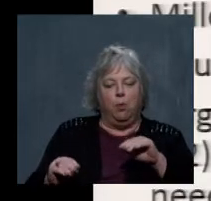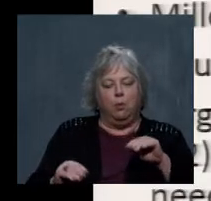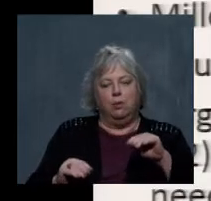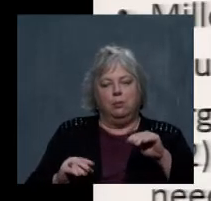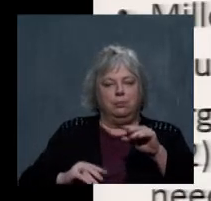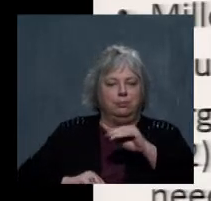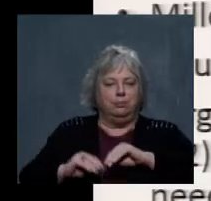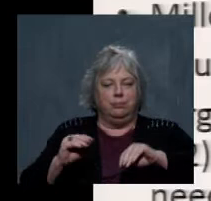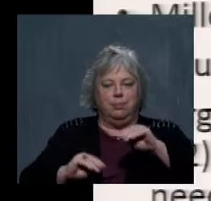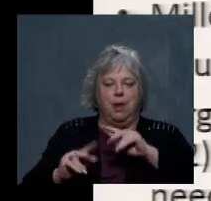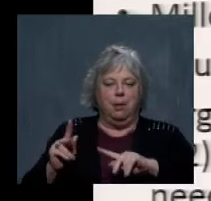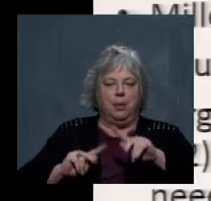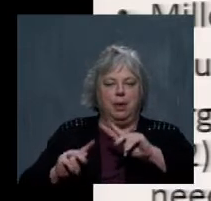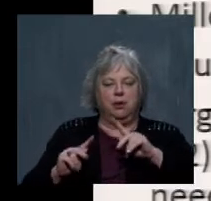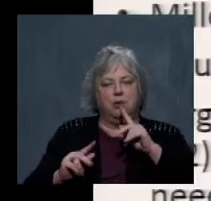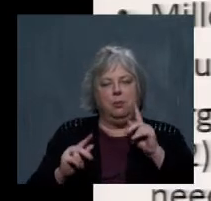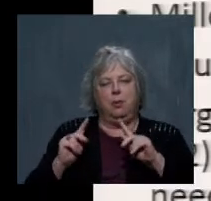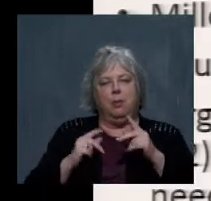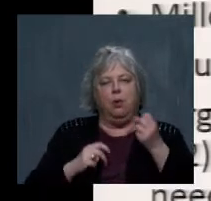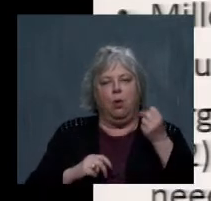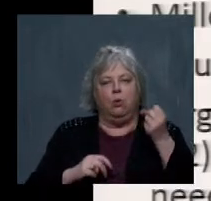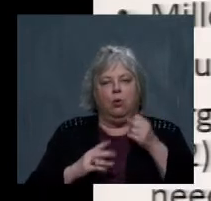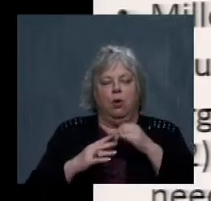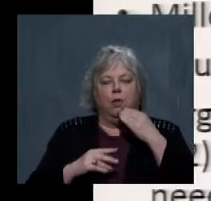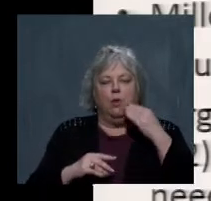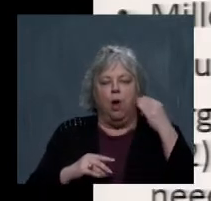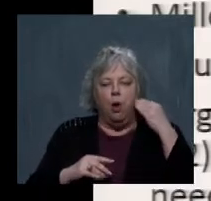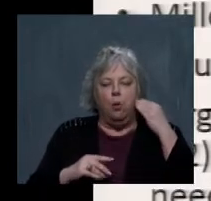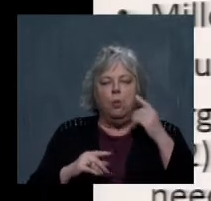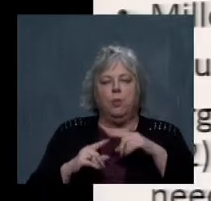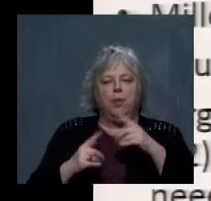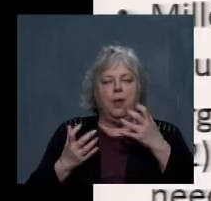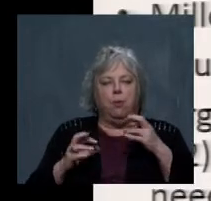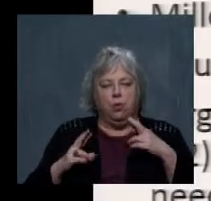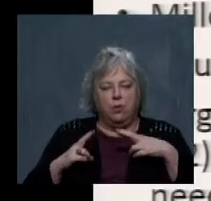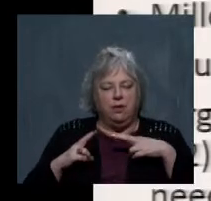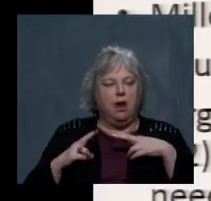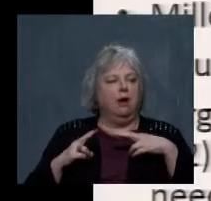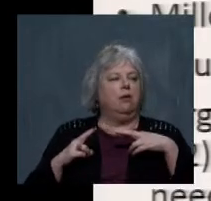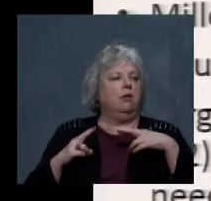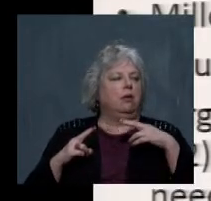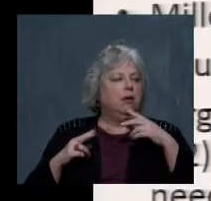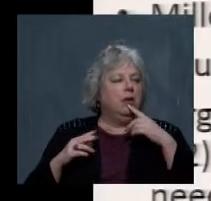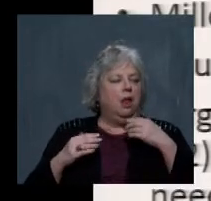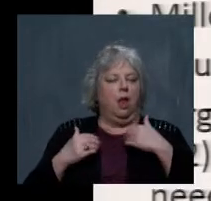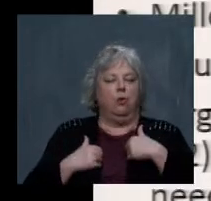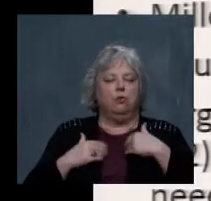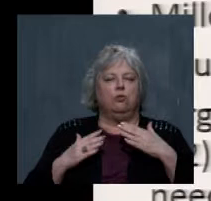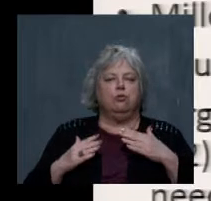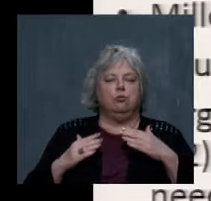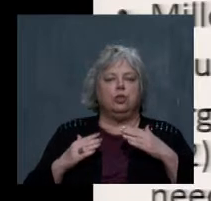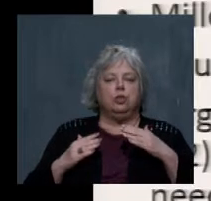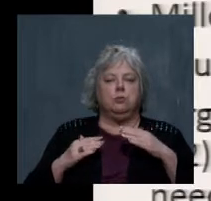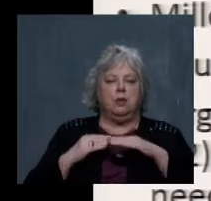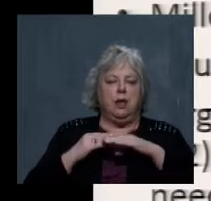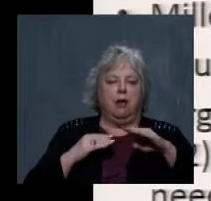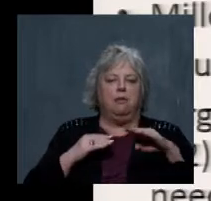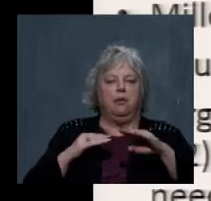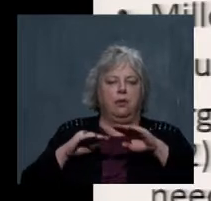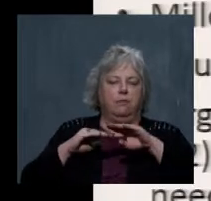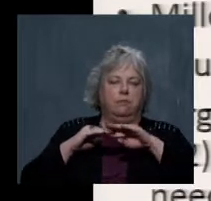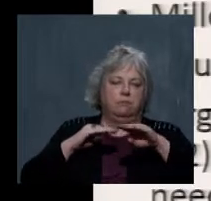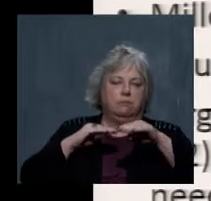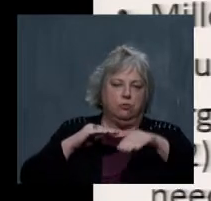place. They're holding on to their homes. The homeownership rates have leveled off and dropped, and they'll never return to